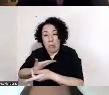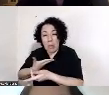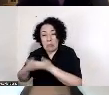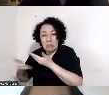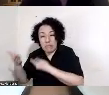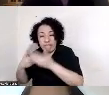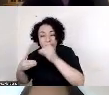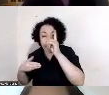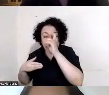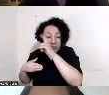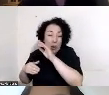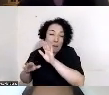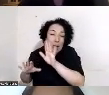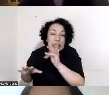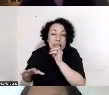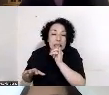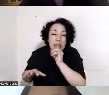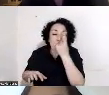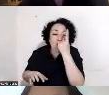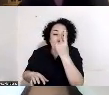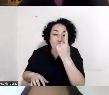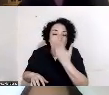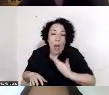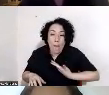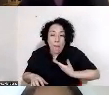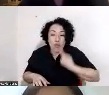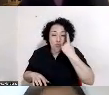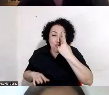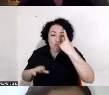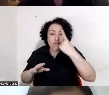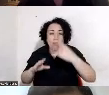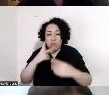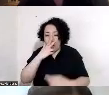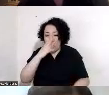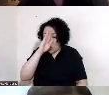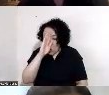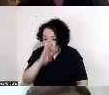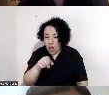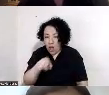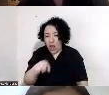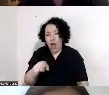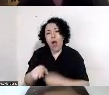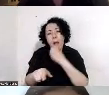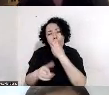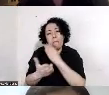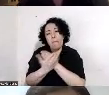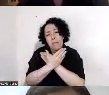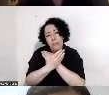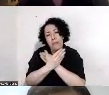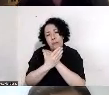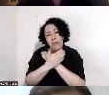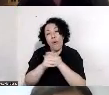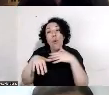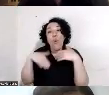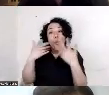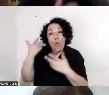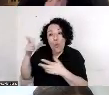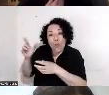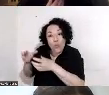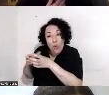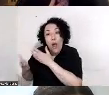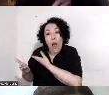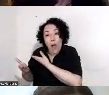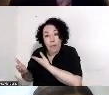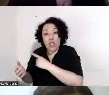grupo de amigos fixos, já era o suficiente para eles. Yeah, over and over again, they basically said,